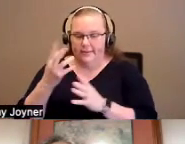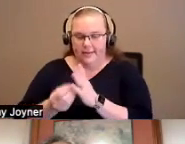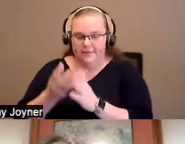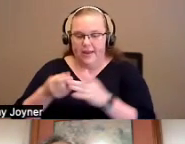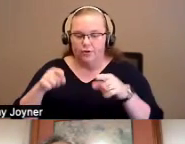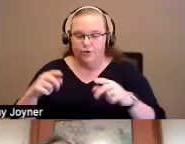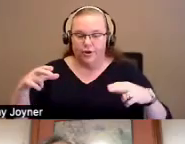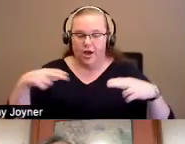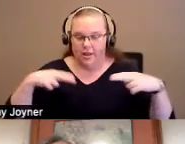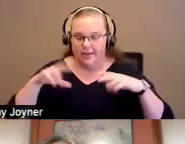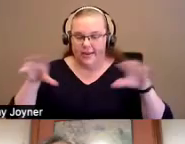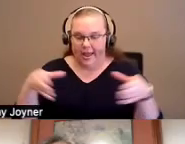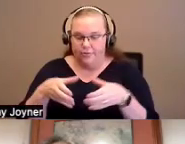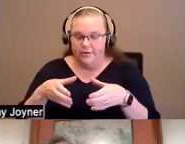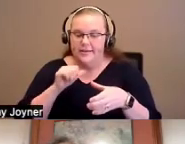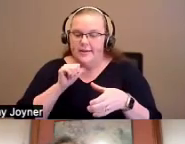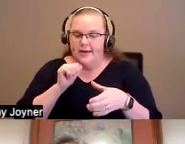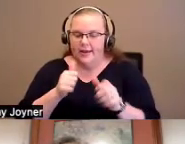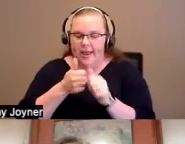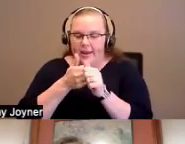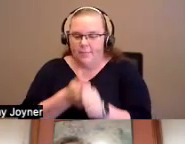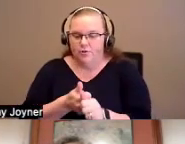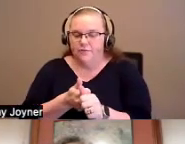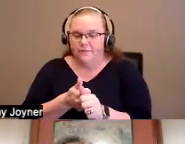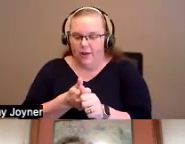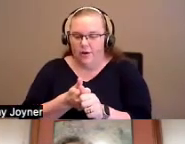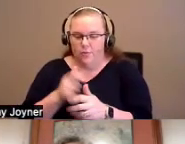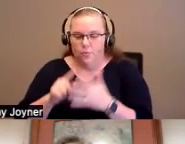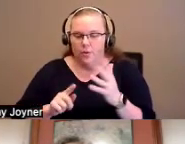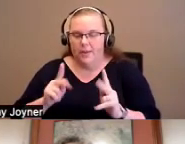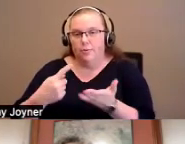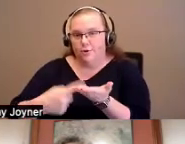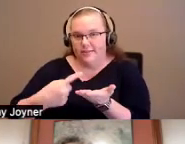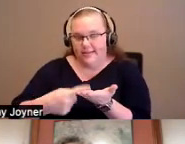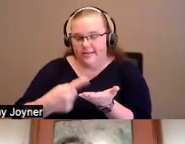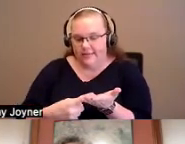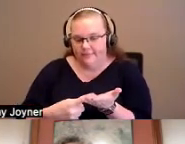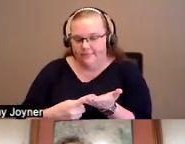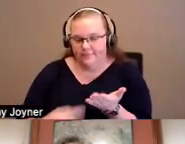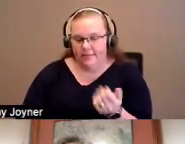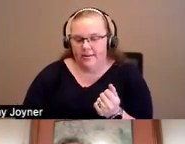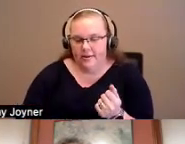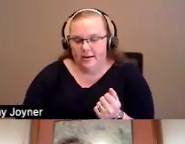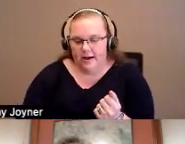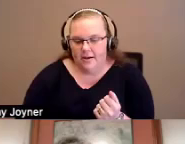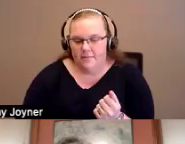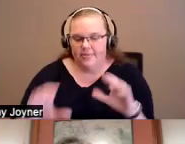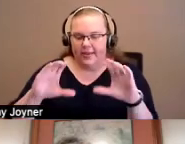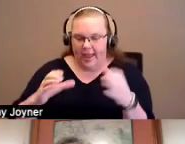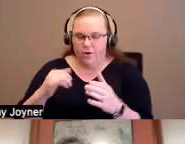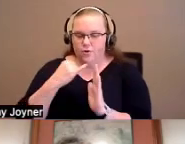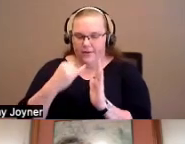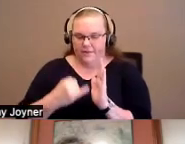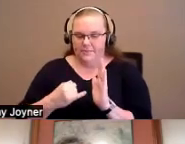commonly left out during holiday gatherings and unable to follow what people are discussing.